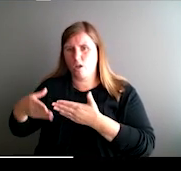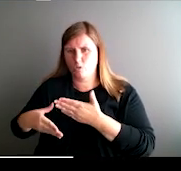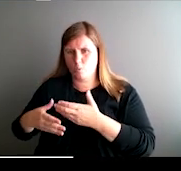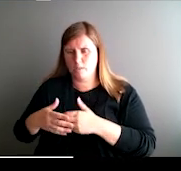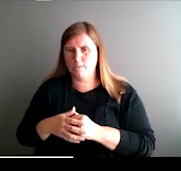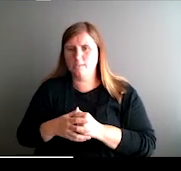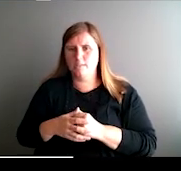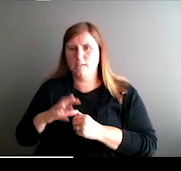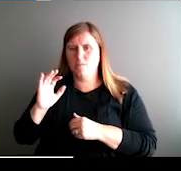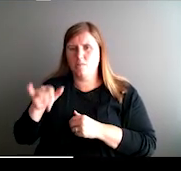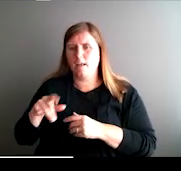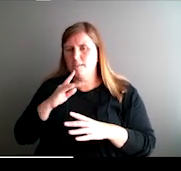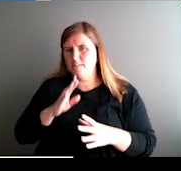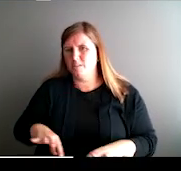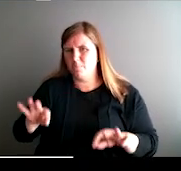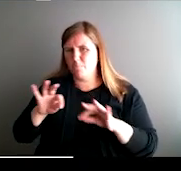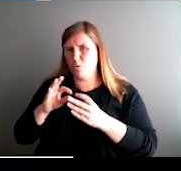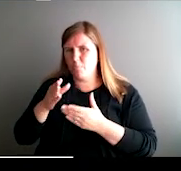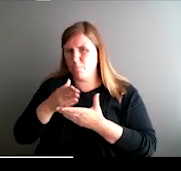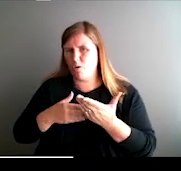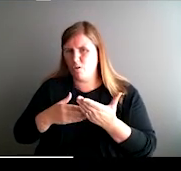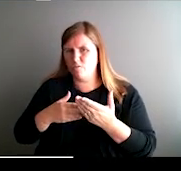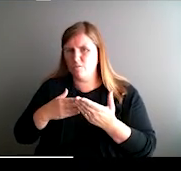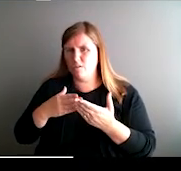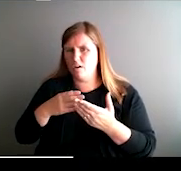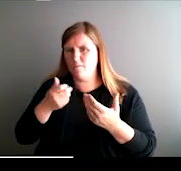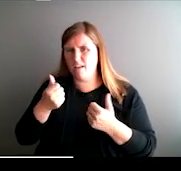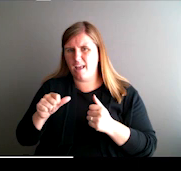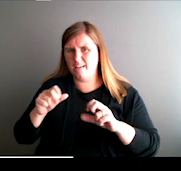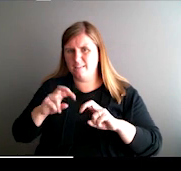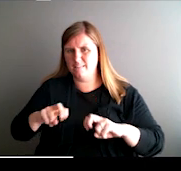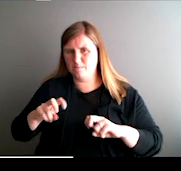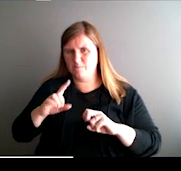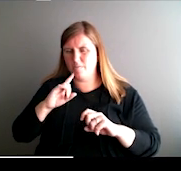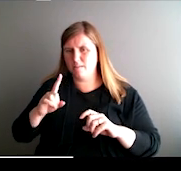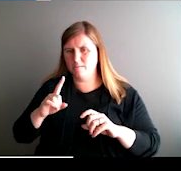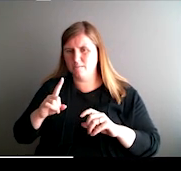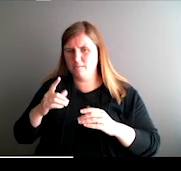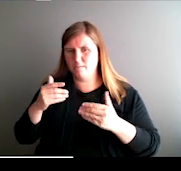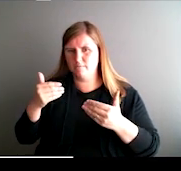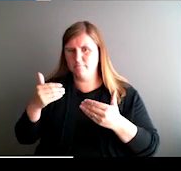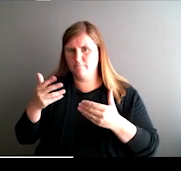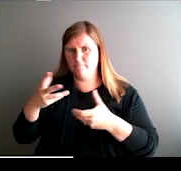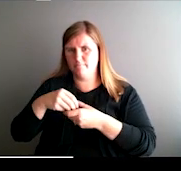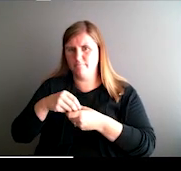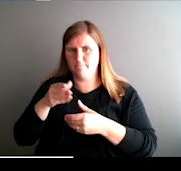is an important piece to any assessment that is conducted.